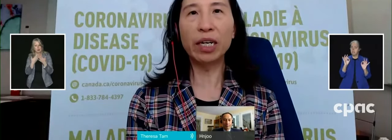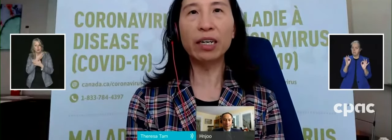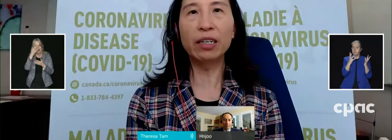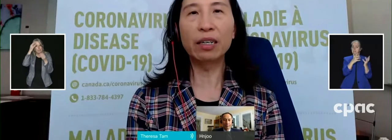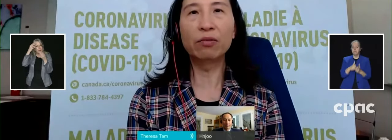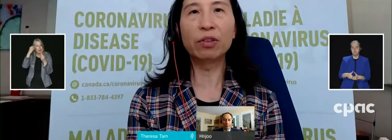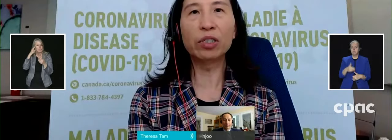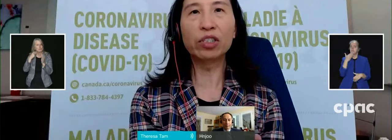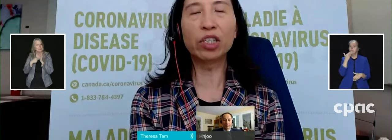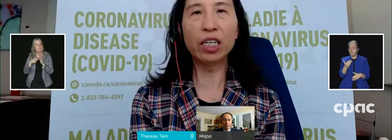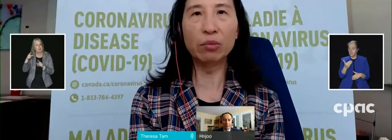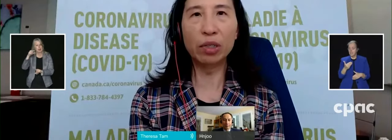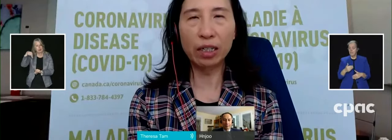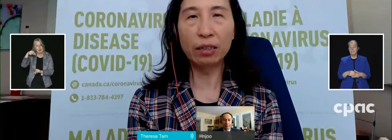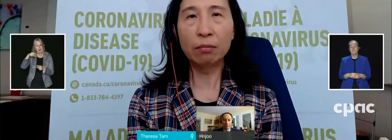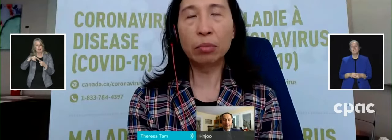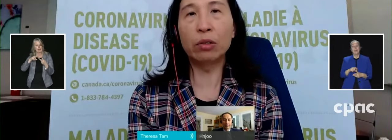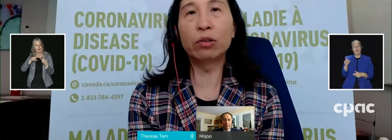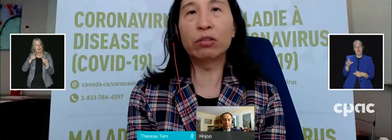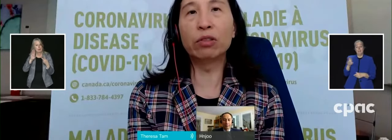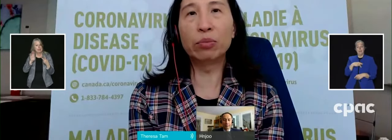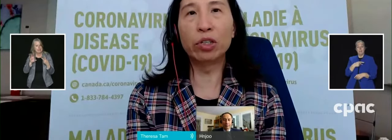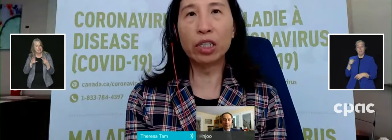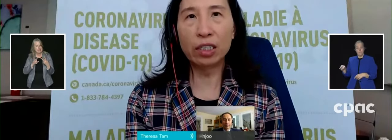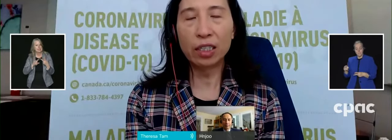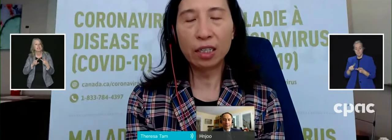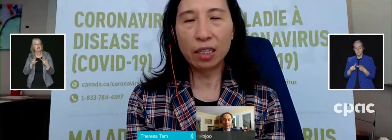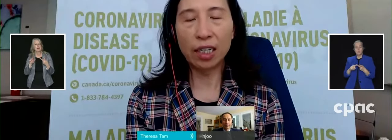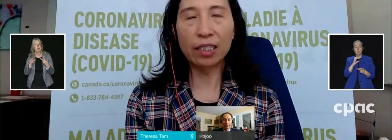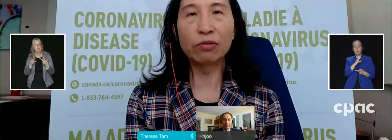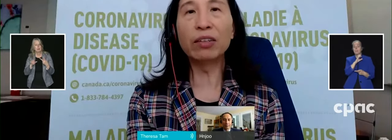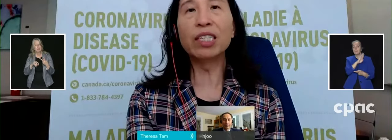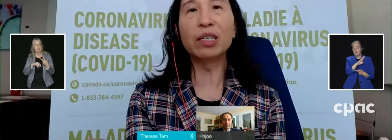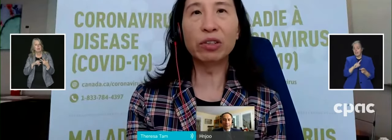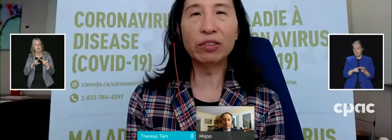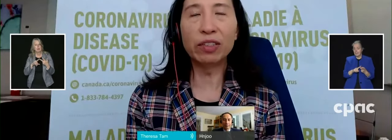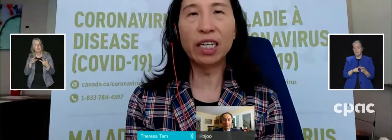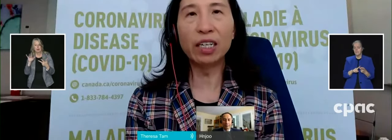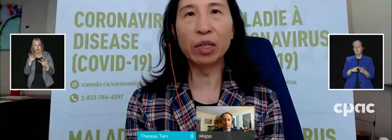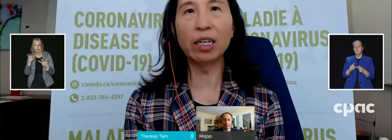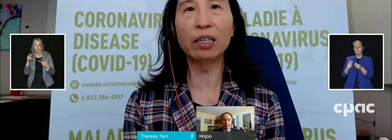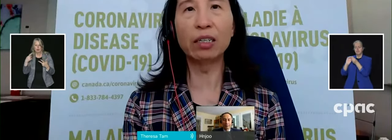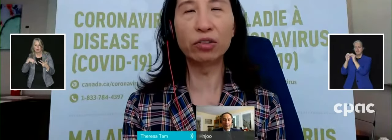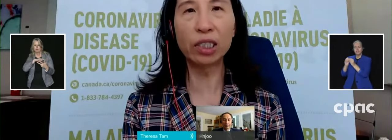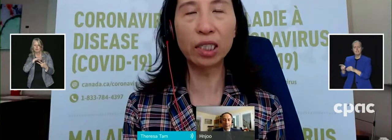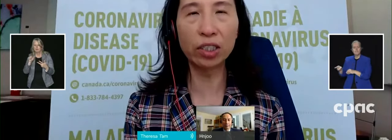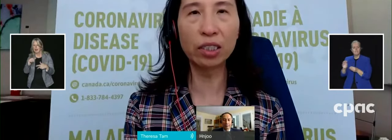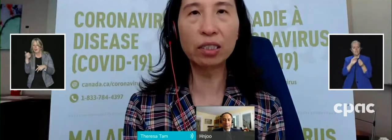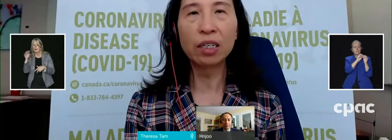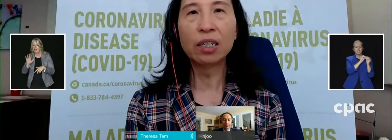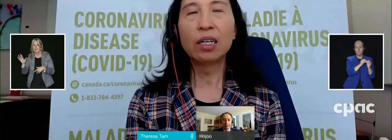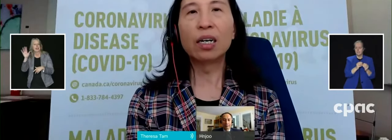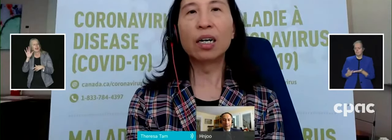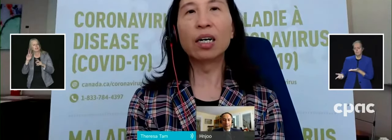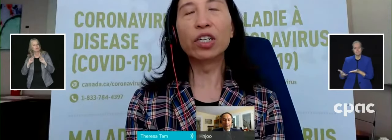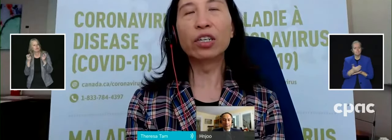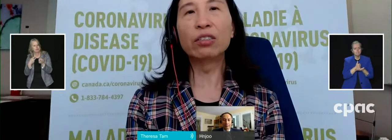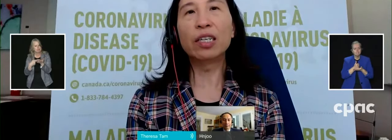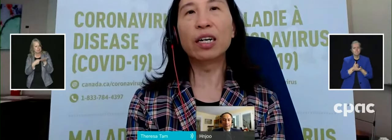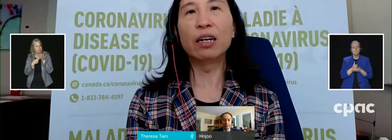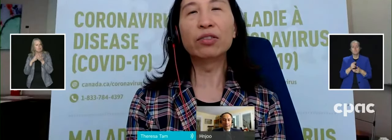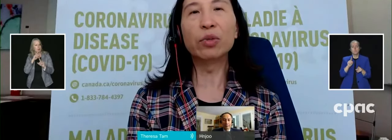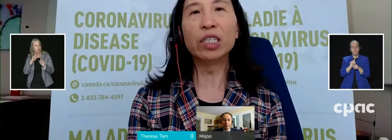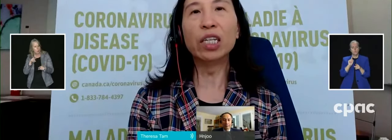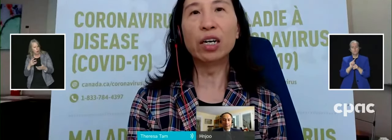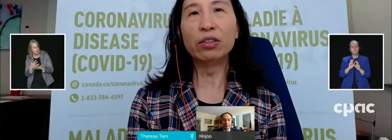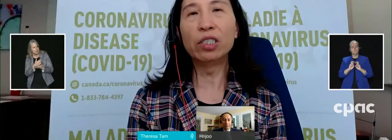from Quebec and from British Columbia, but also reported as a roundtable, if you like, by other jurisdictions, shows